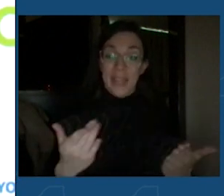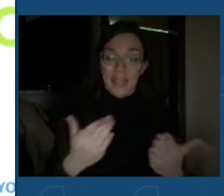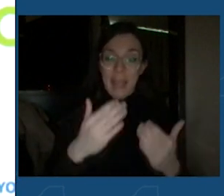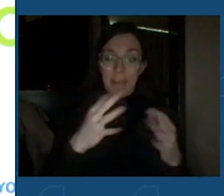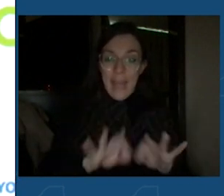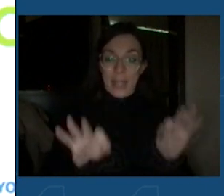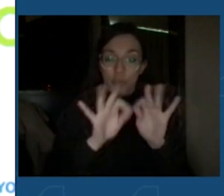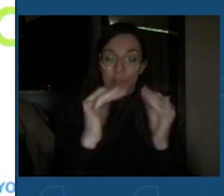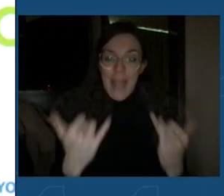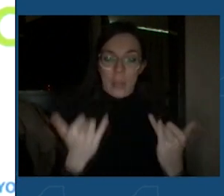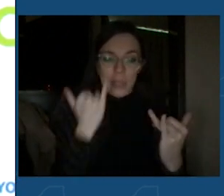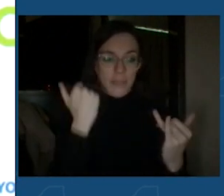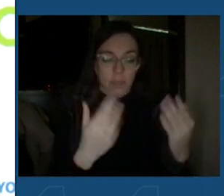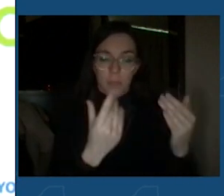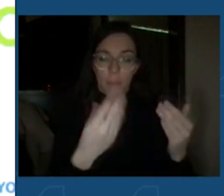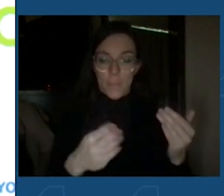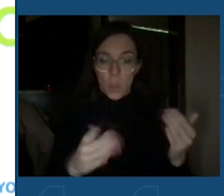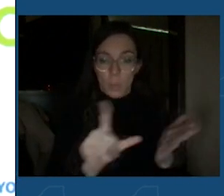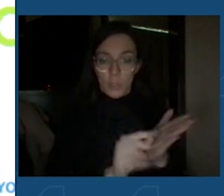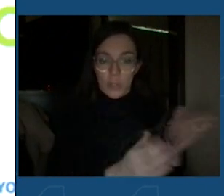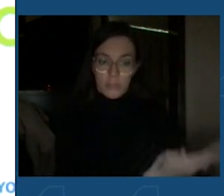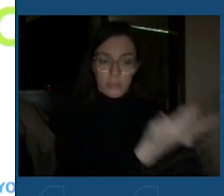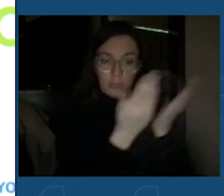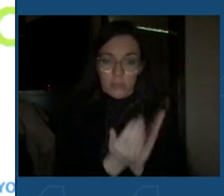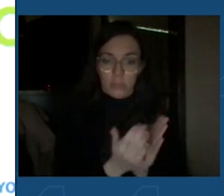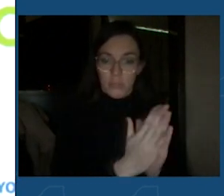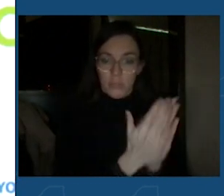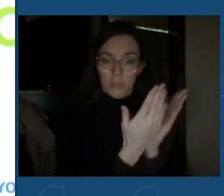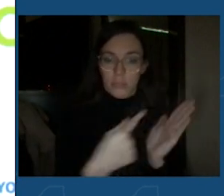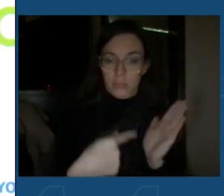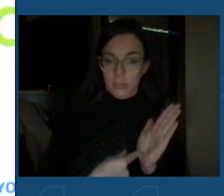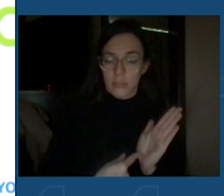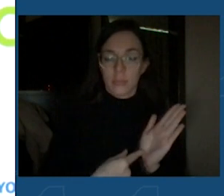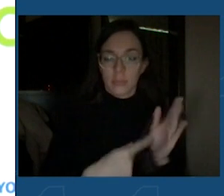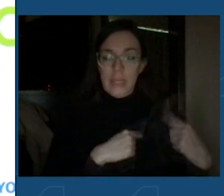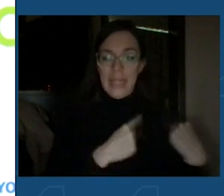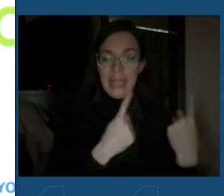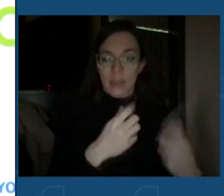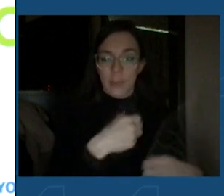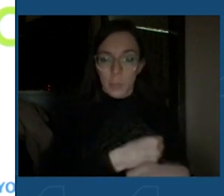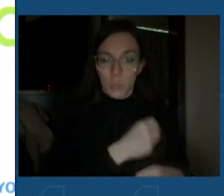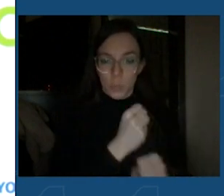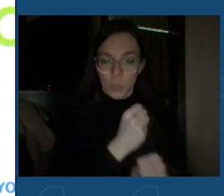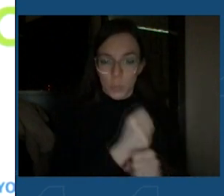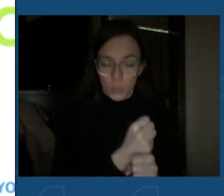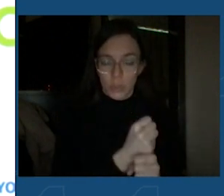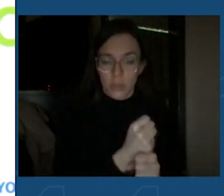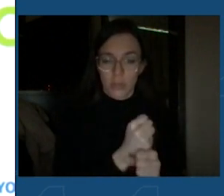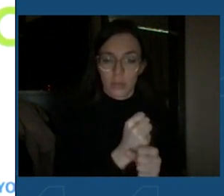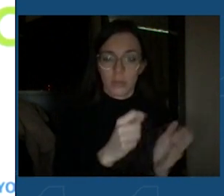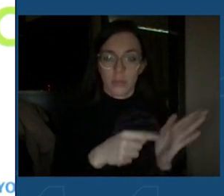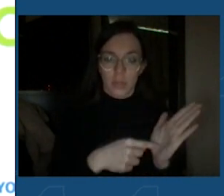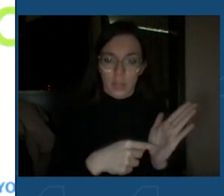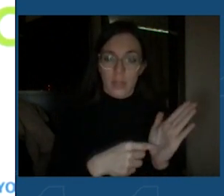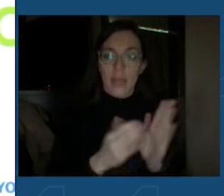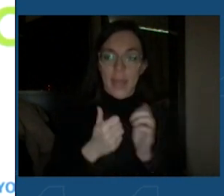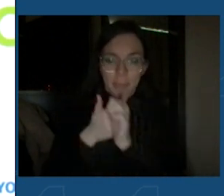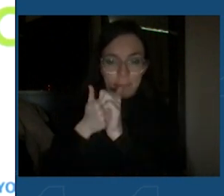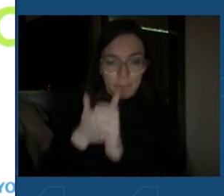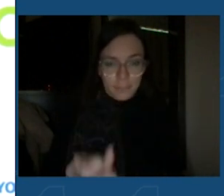blueprint that they have produced and do another 1,000 buildings with